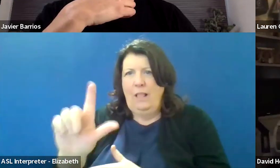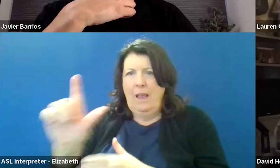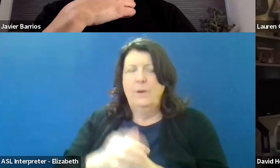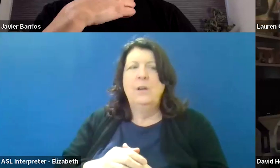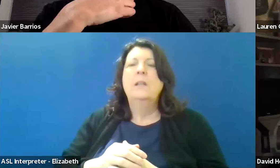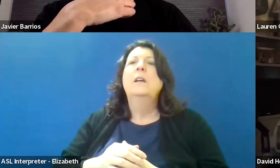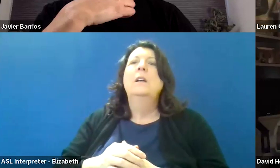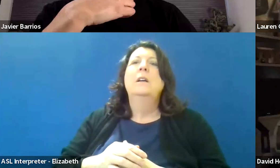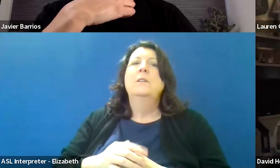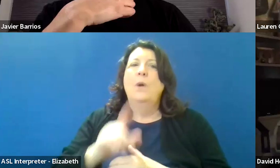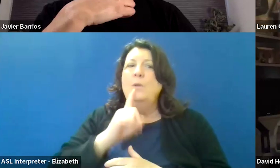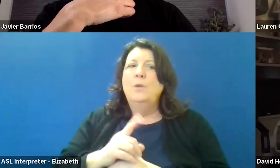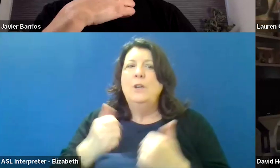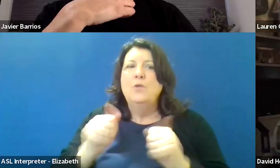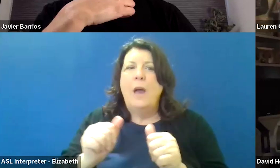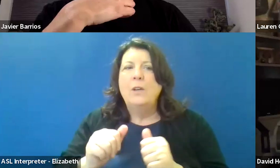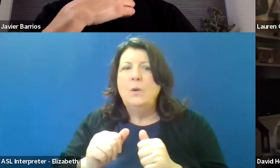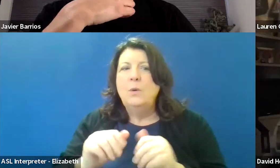I kind of was trying to get into the